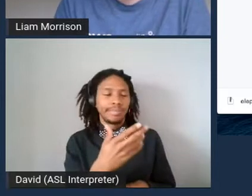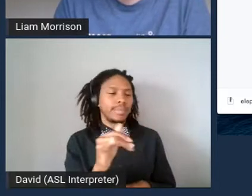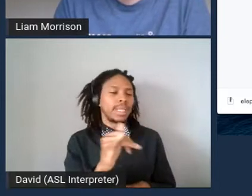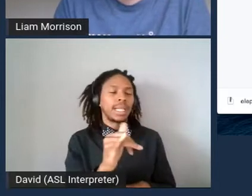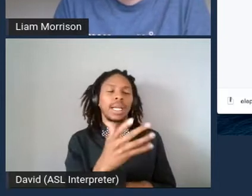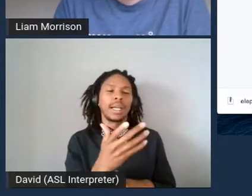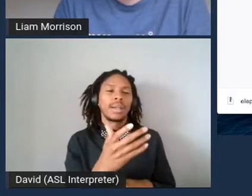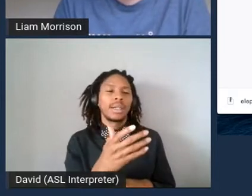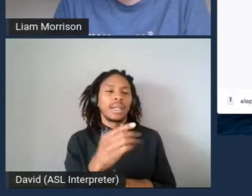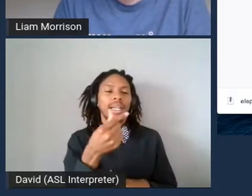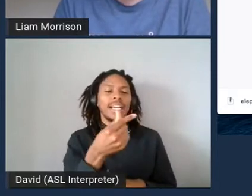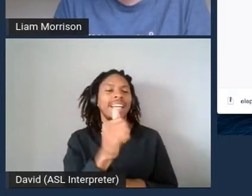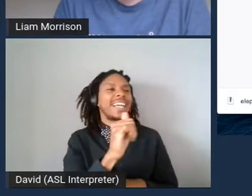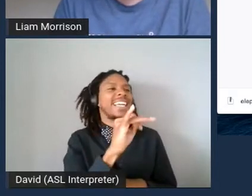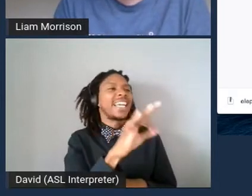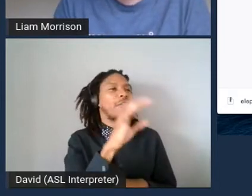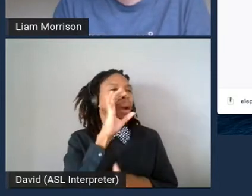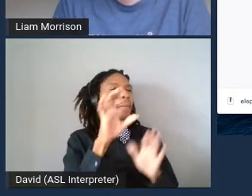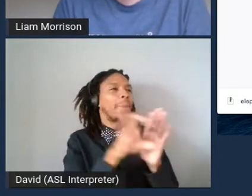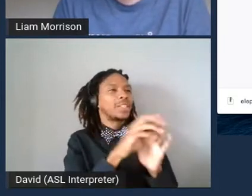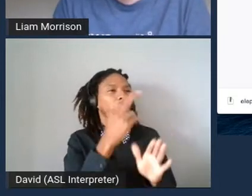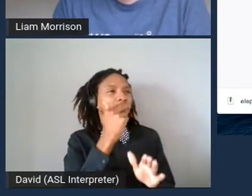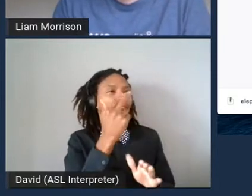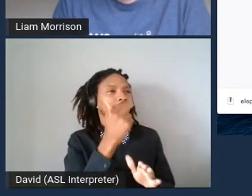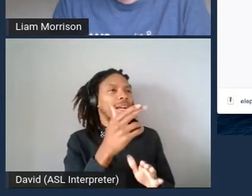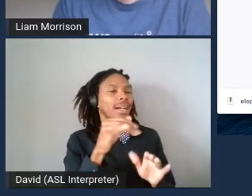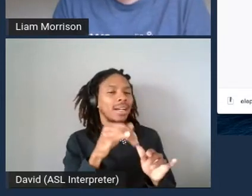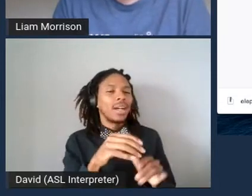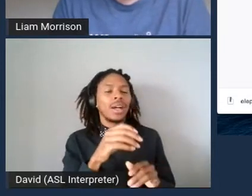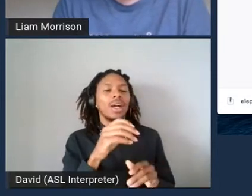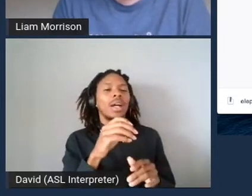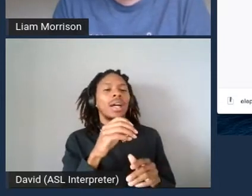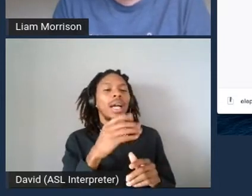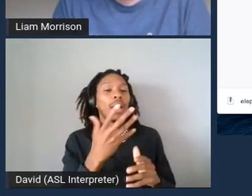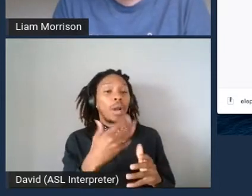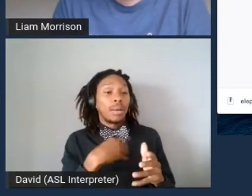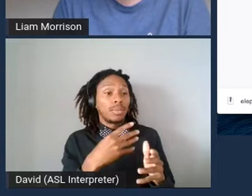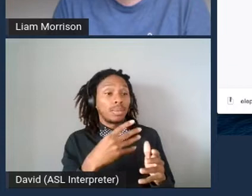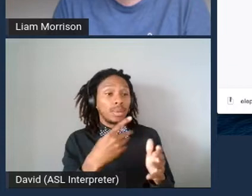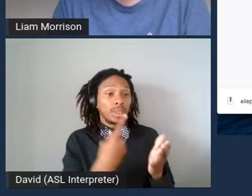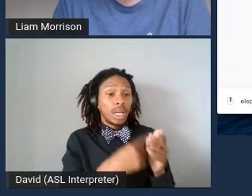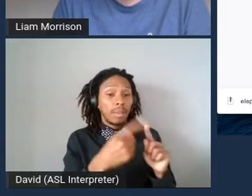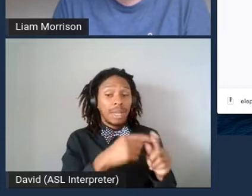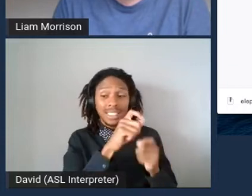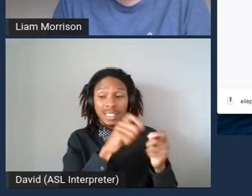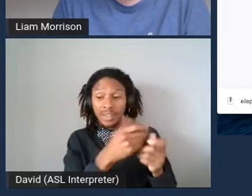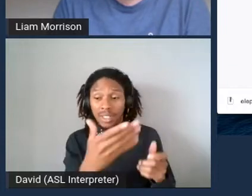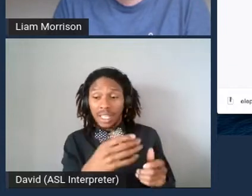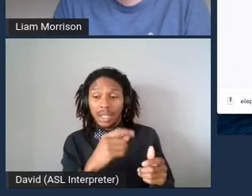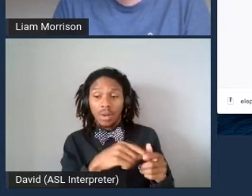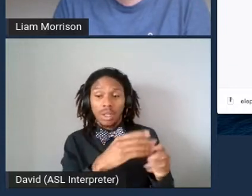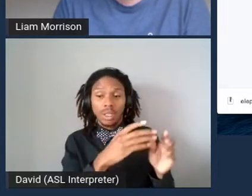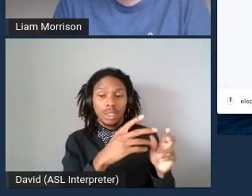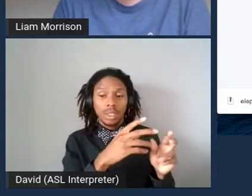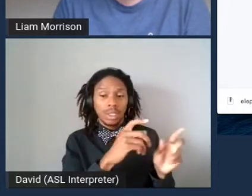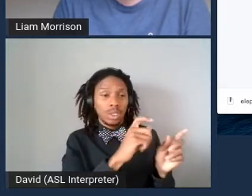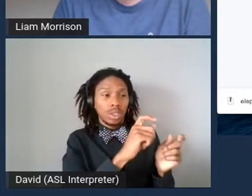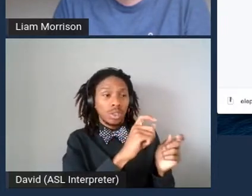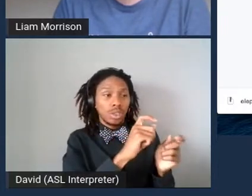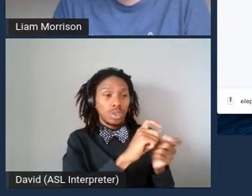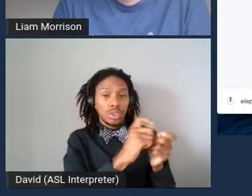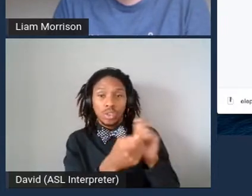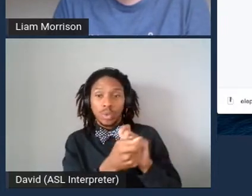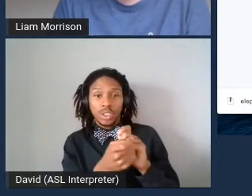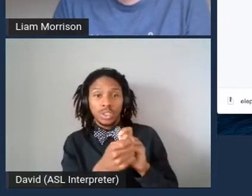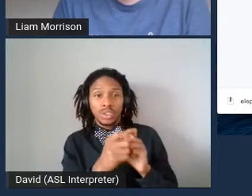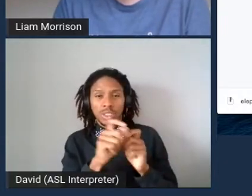like I'll do a GIF inside of the picture or something like that. And whenever I'm talking about a specific thing or switch to specific shots, that's when I'll overlay something.